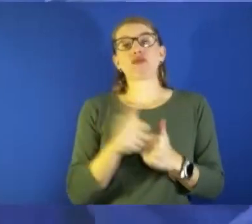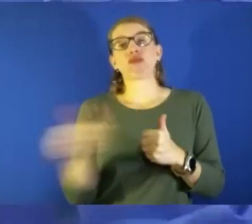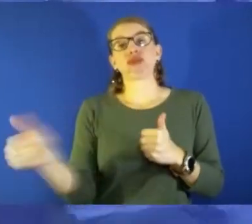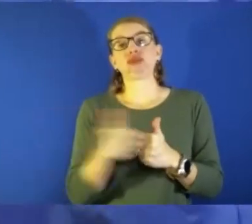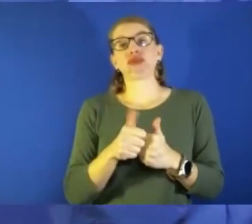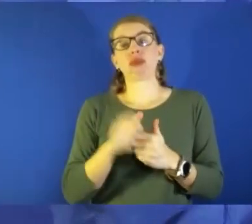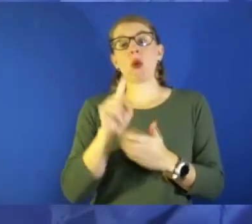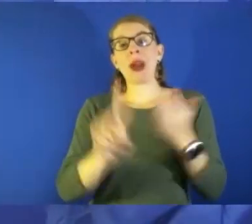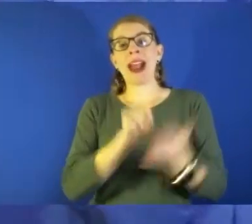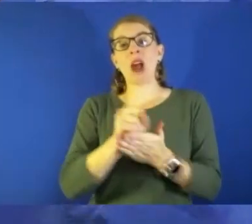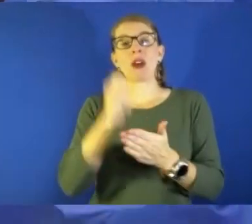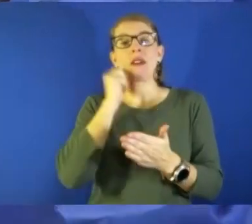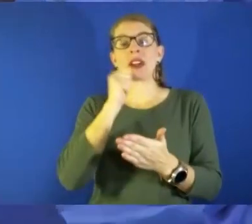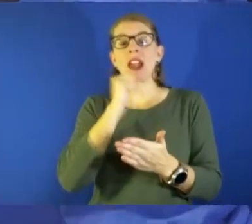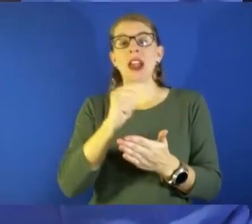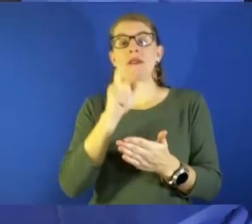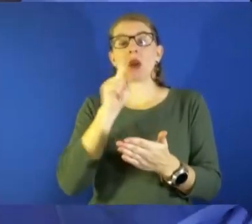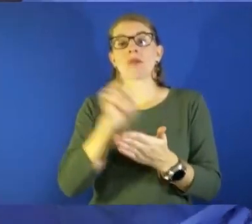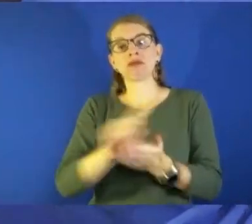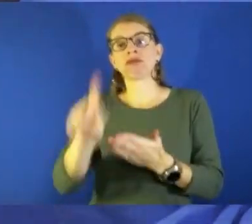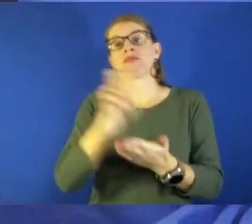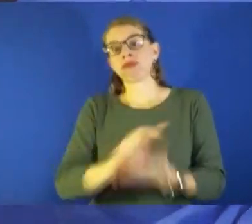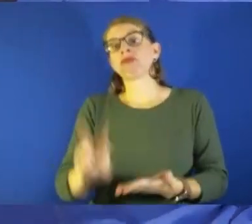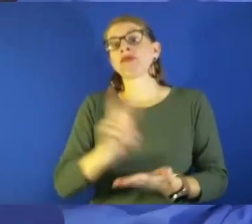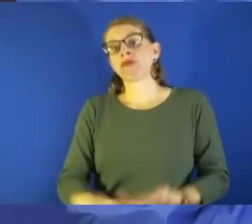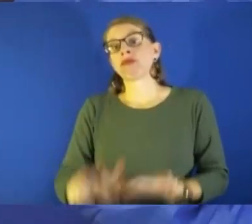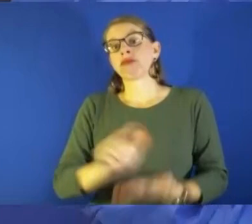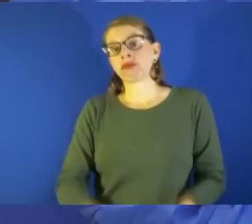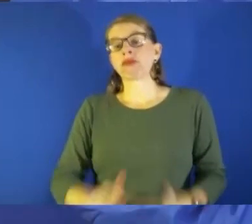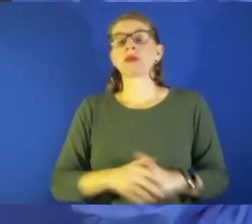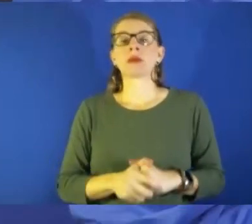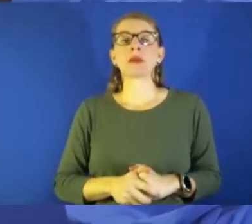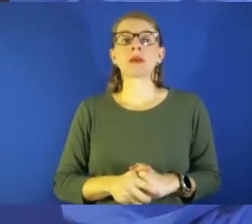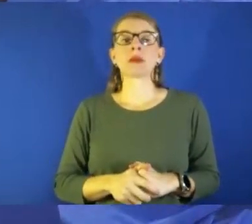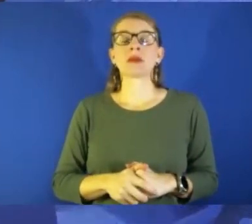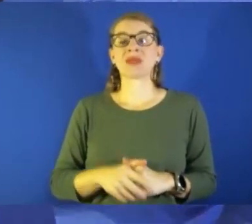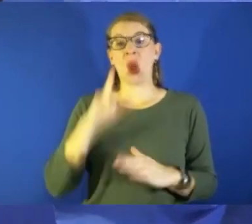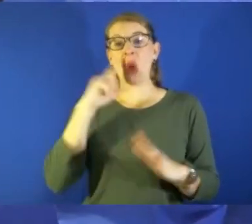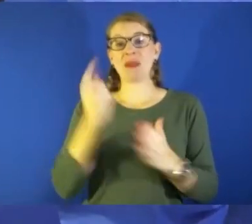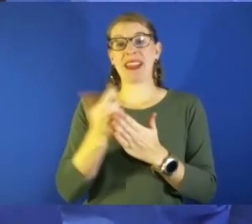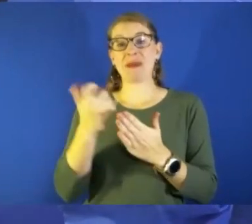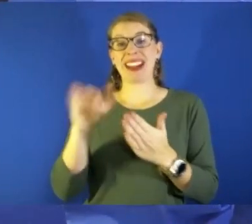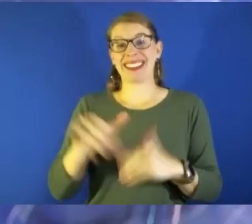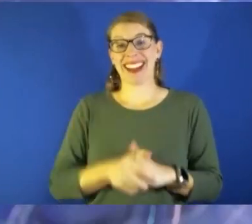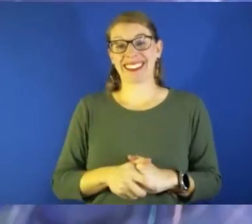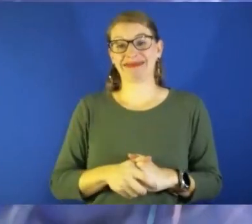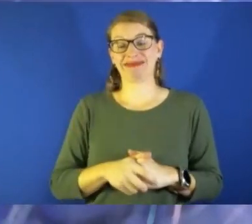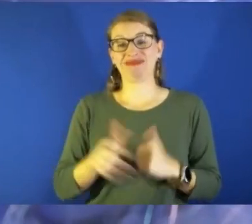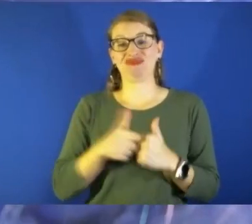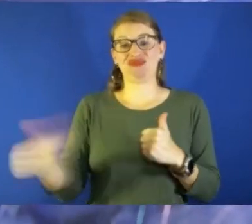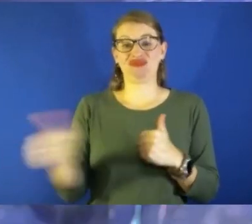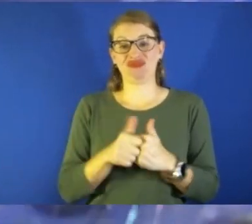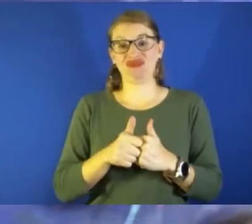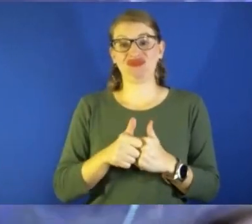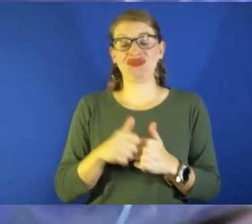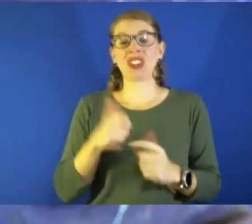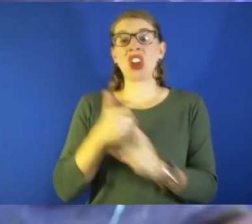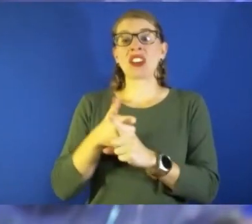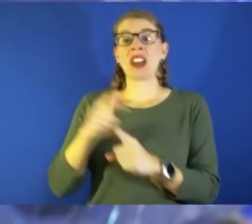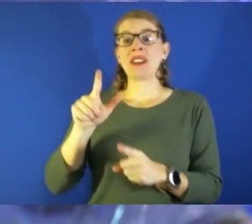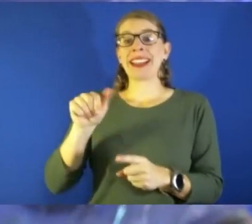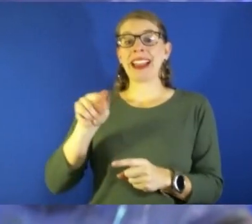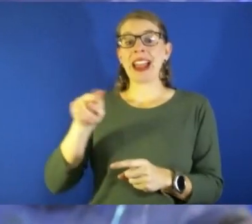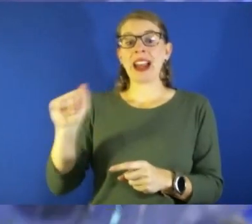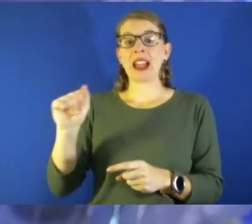every day, for weeks and weeks and weeks. The hope is this eliminates that. So Leanna can go back to life and be